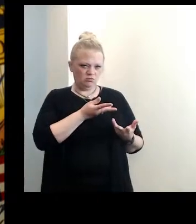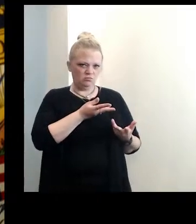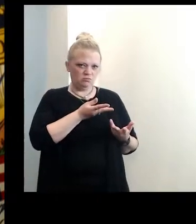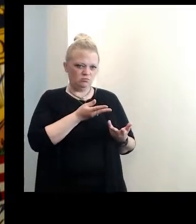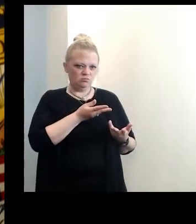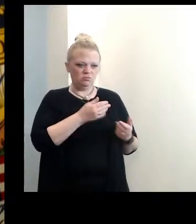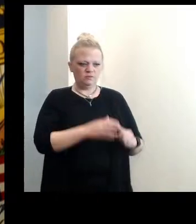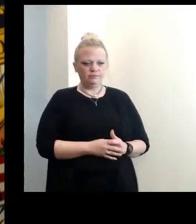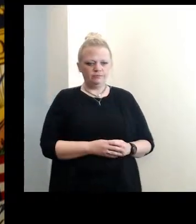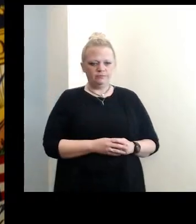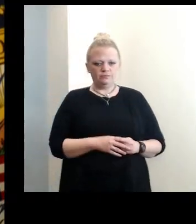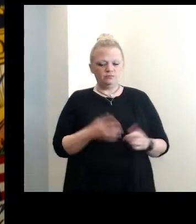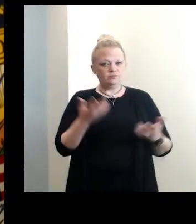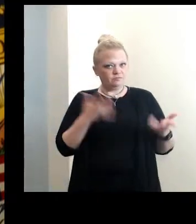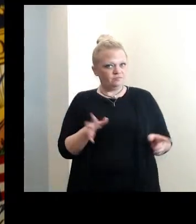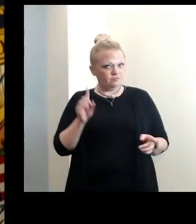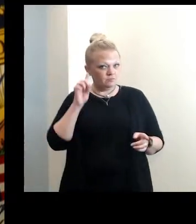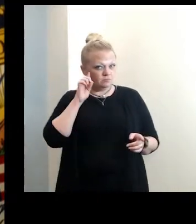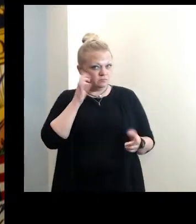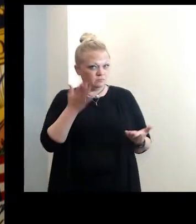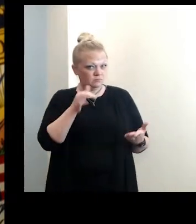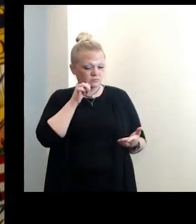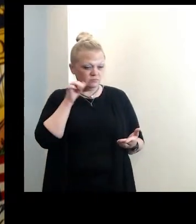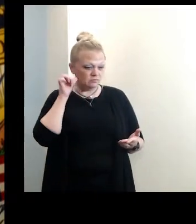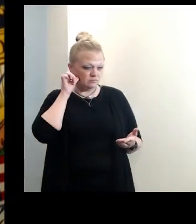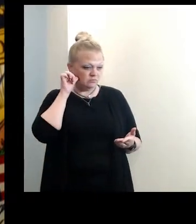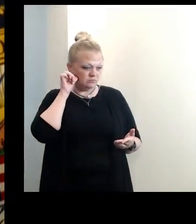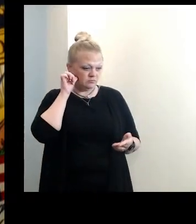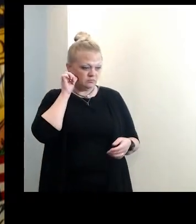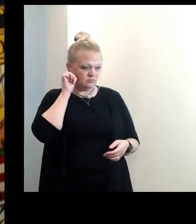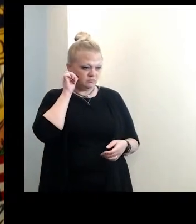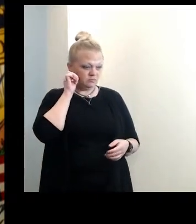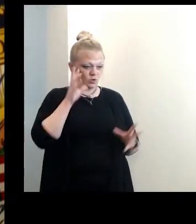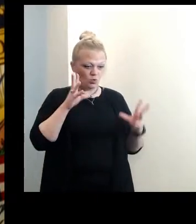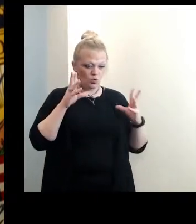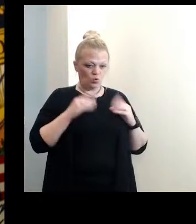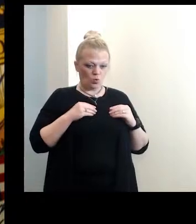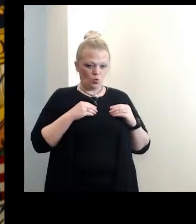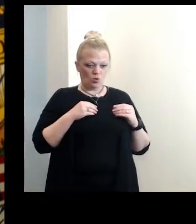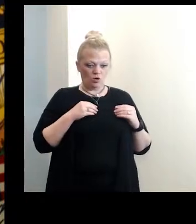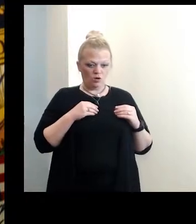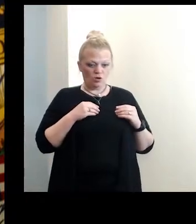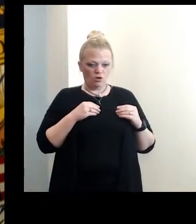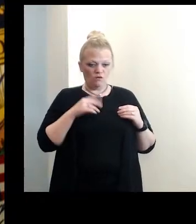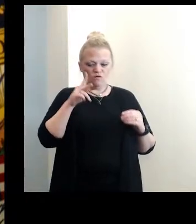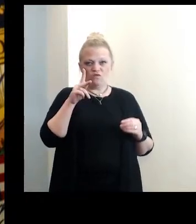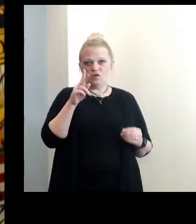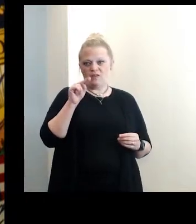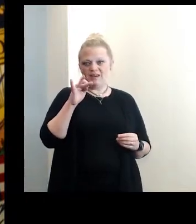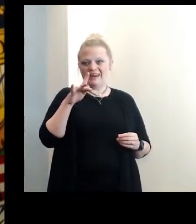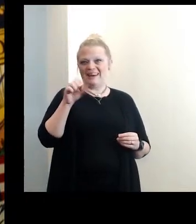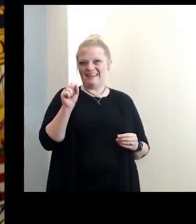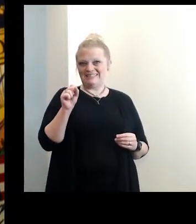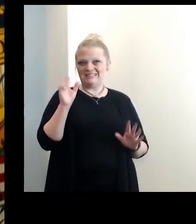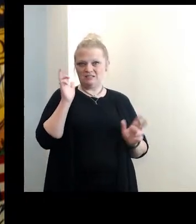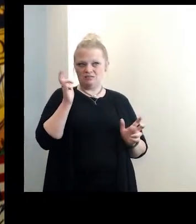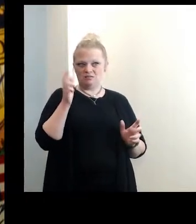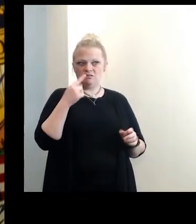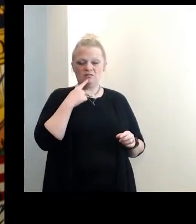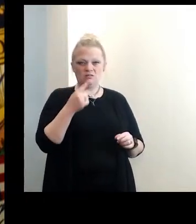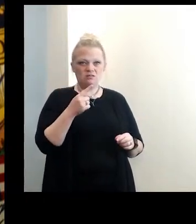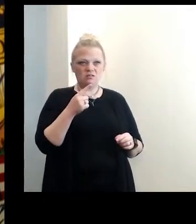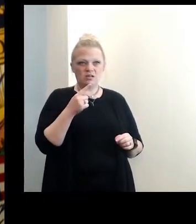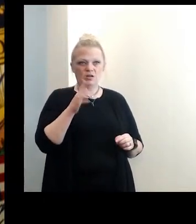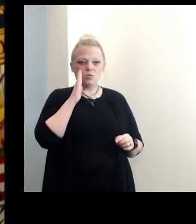note, as you may have heard yesterday, the ownership of the Knicks said they're going to primarily have all